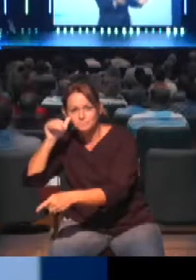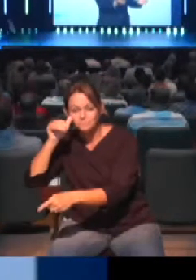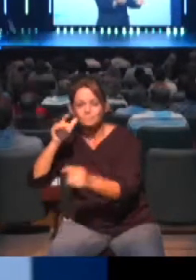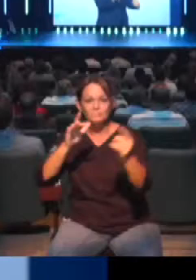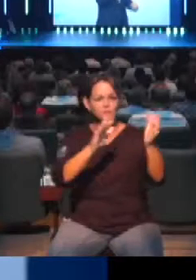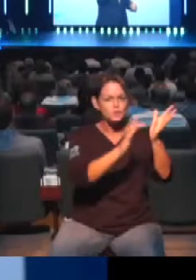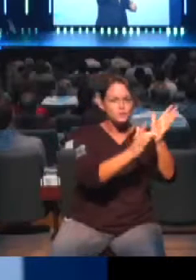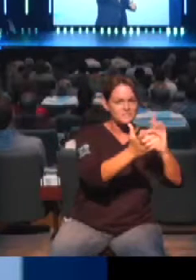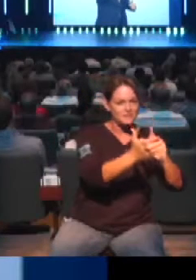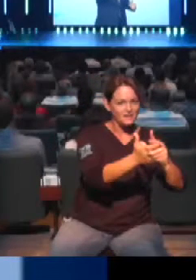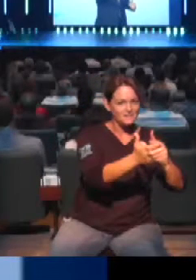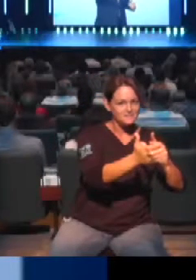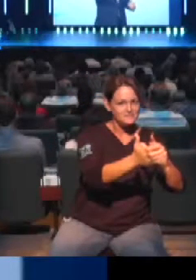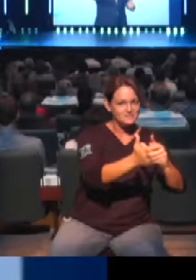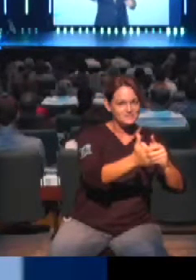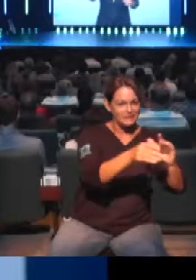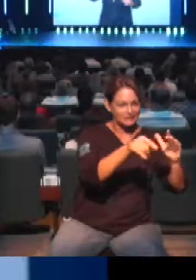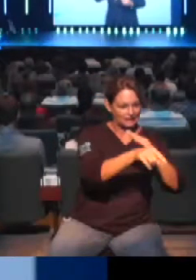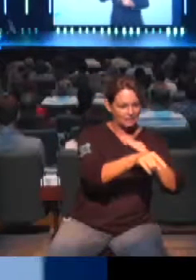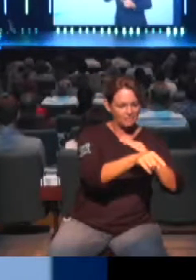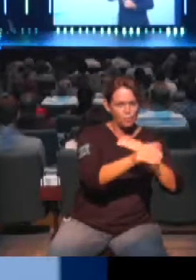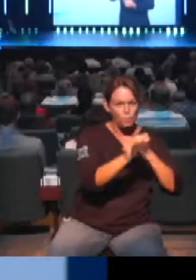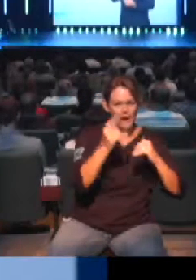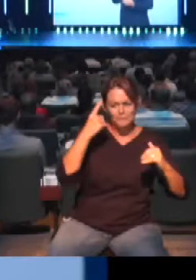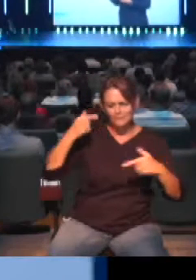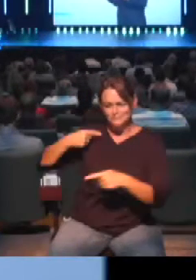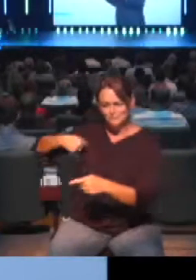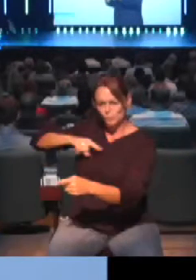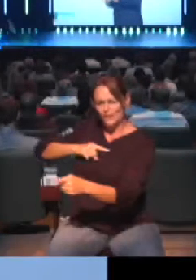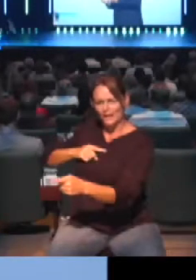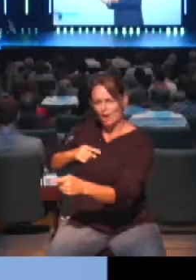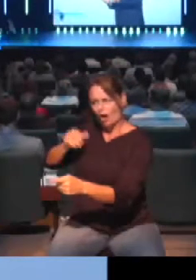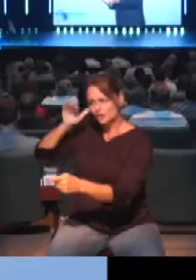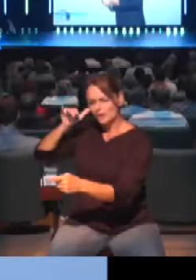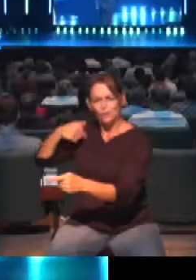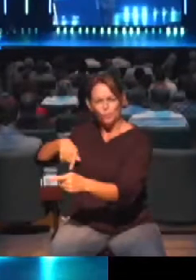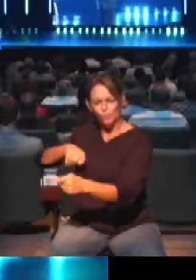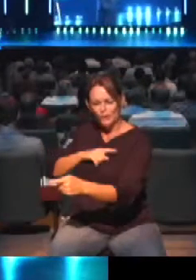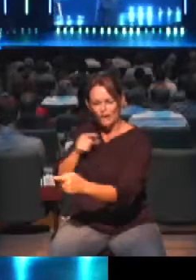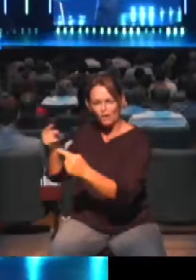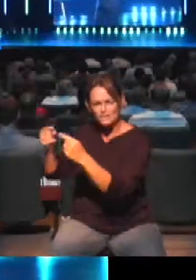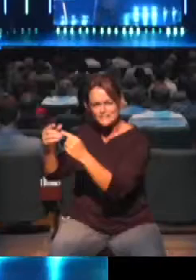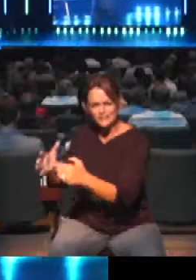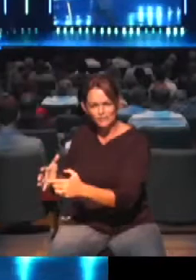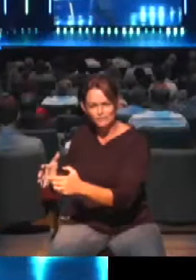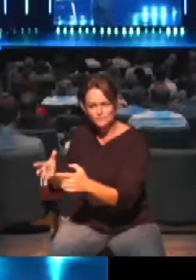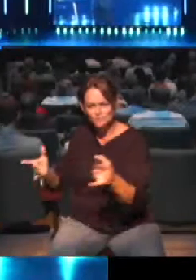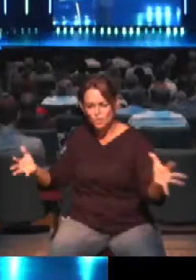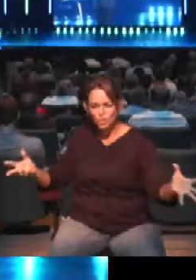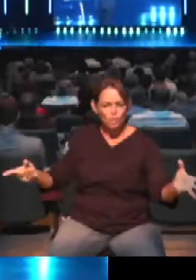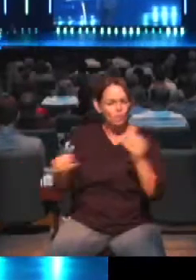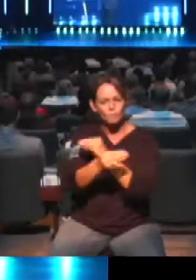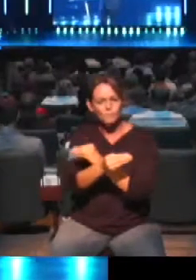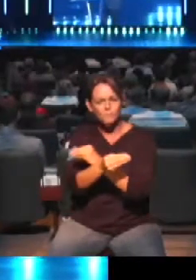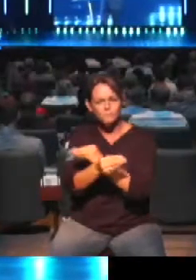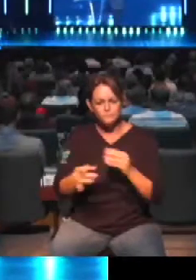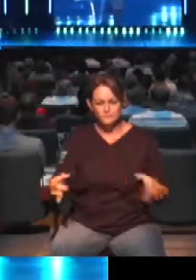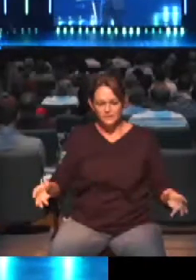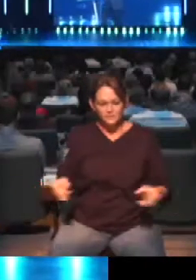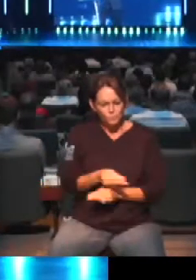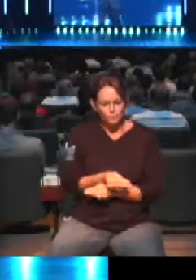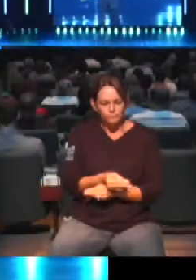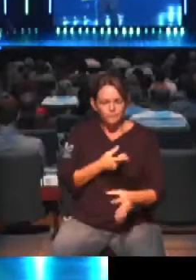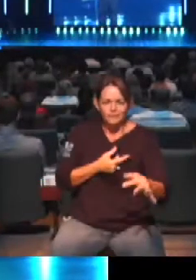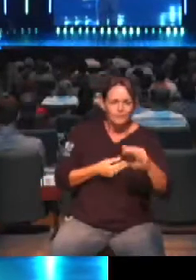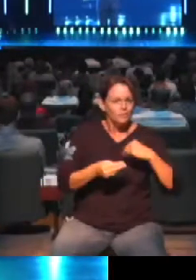by returning the first 10% to me. So it's so important to understand this. And it's such a principle that is